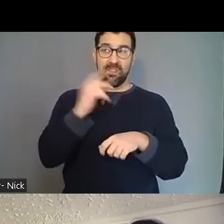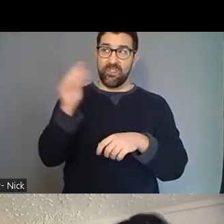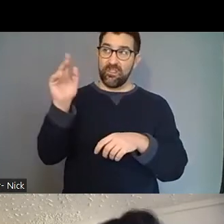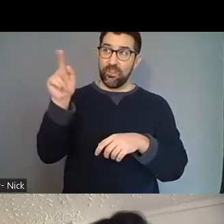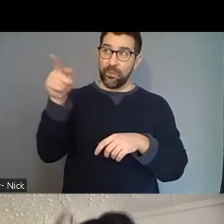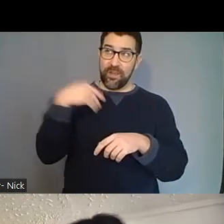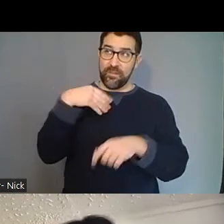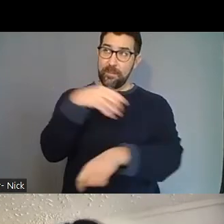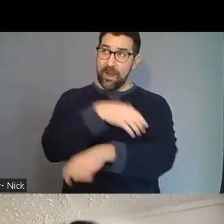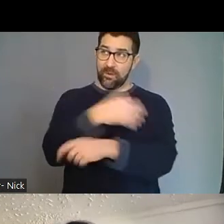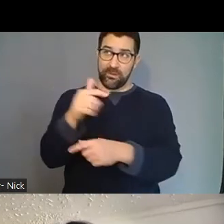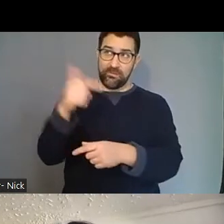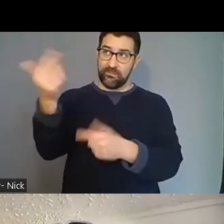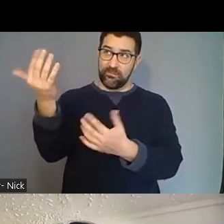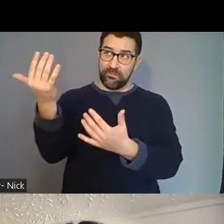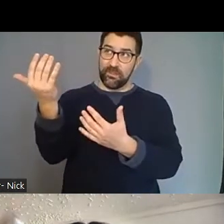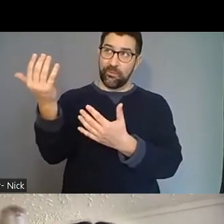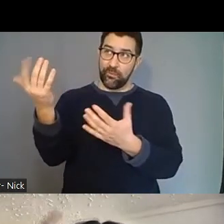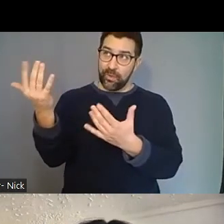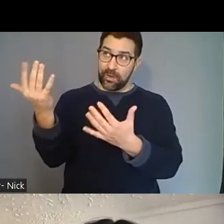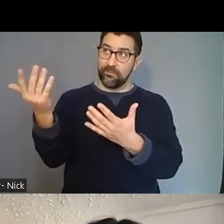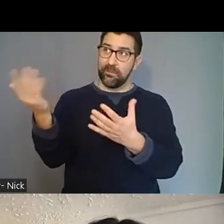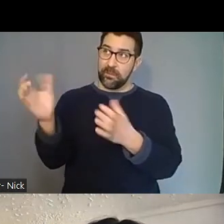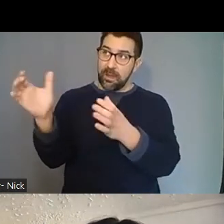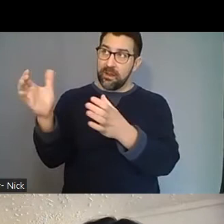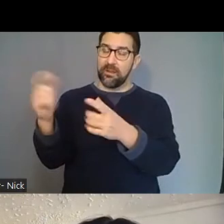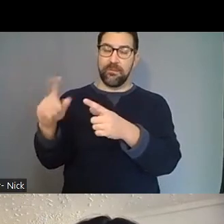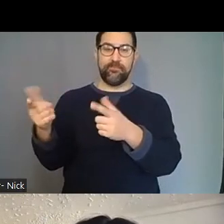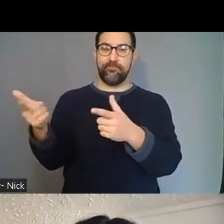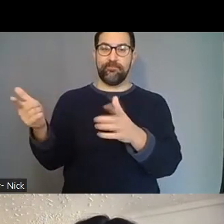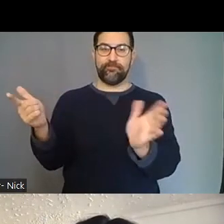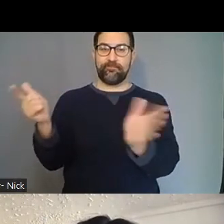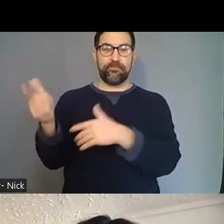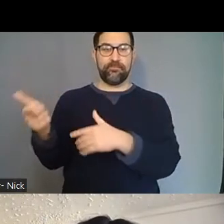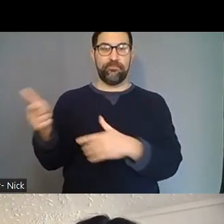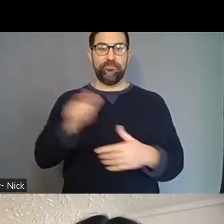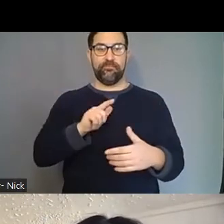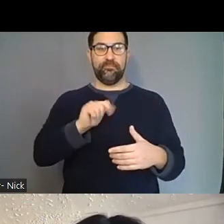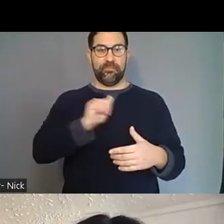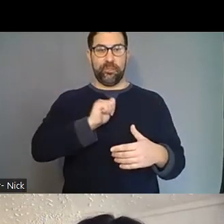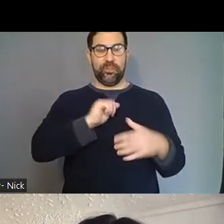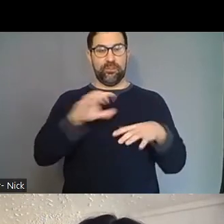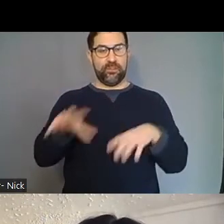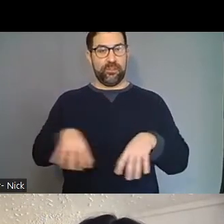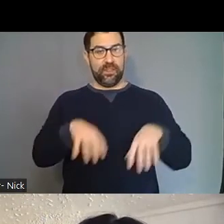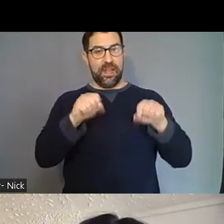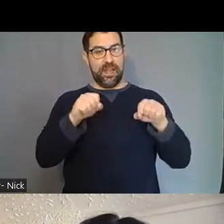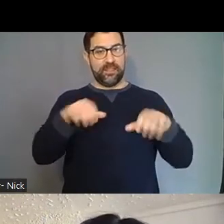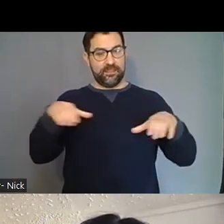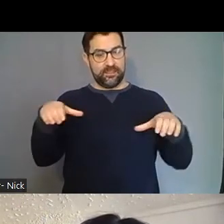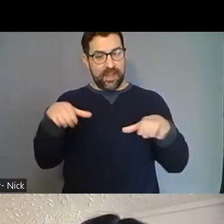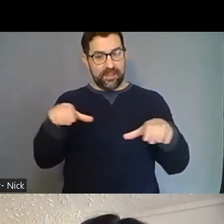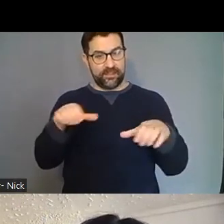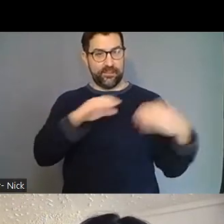act. But I think it's time that we do it ourselves. And I think that's honestly what we're doing. I think we're in a state of doing it.